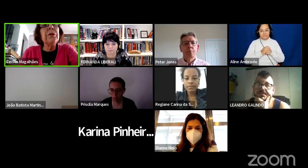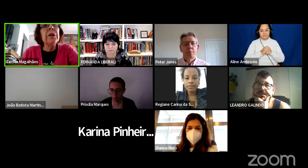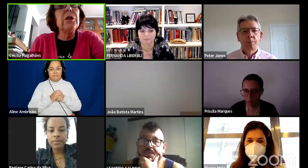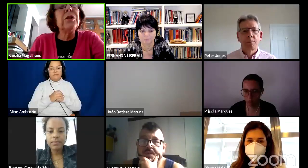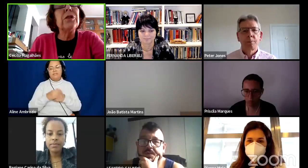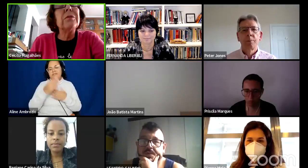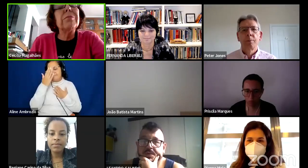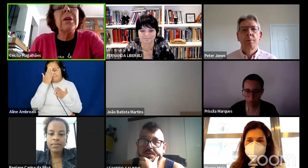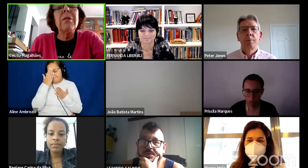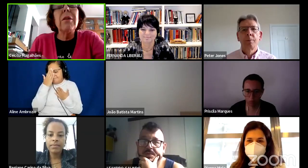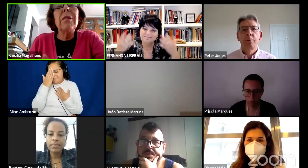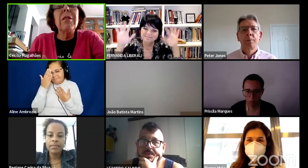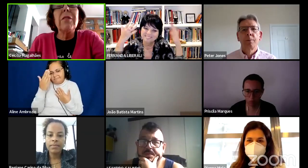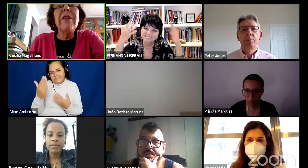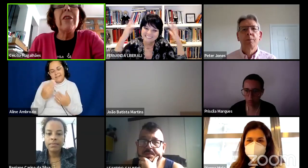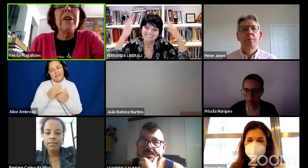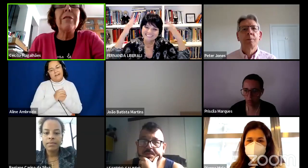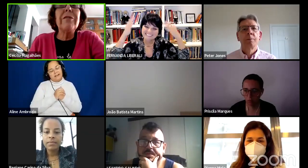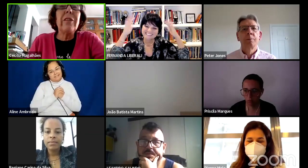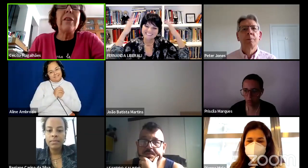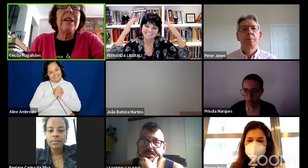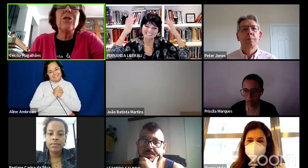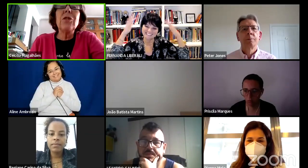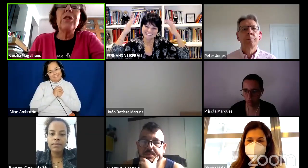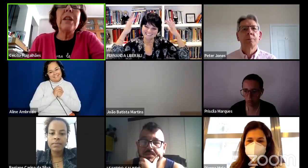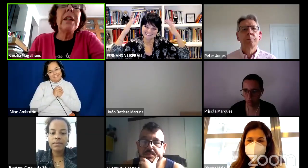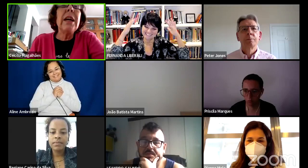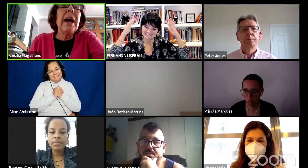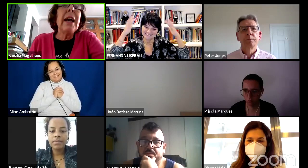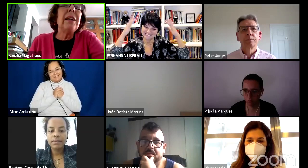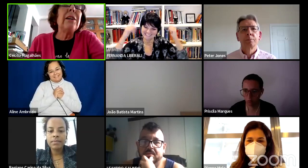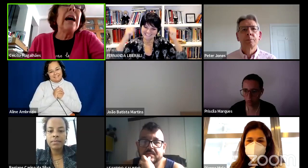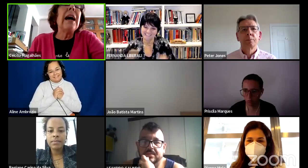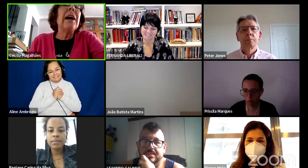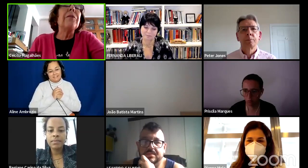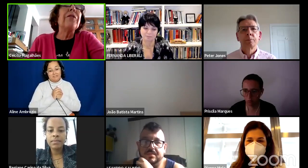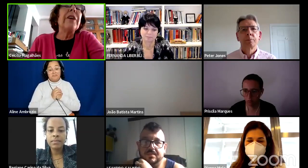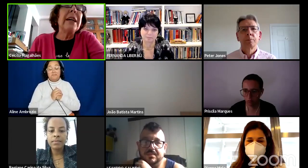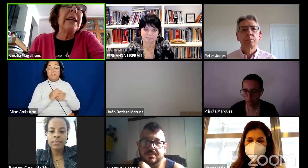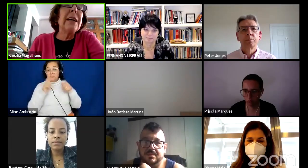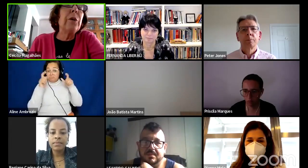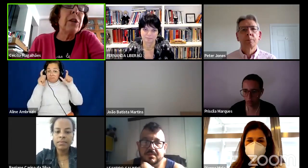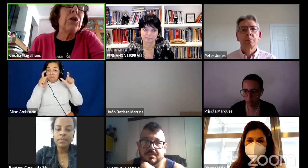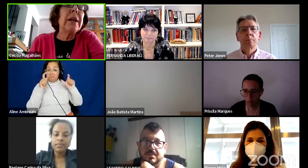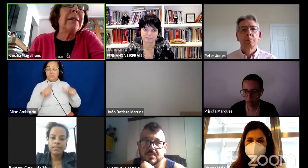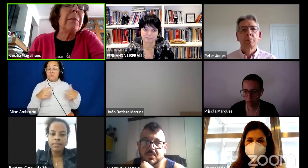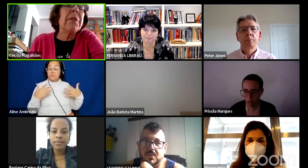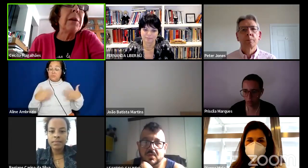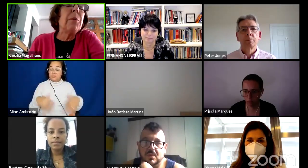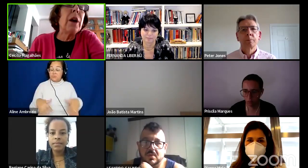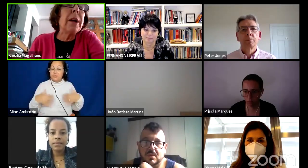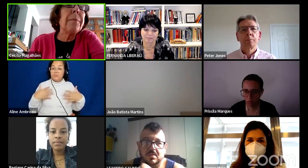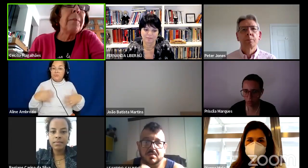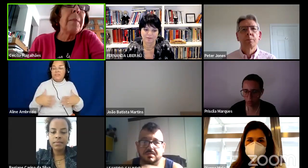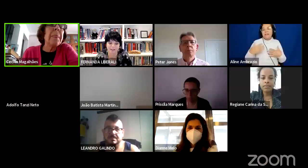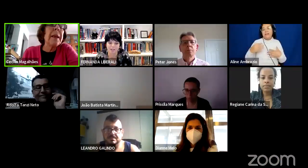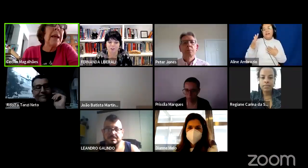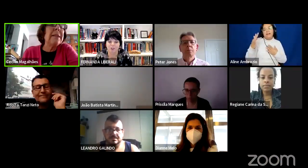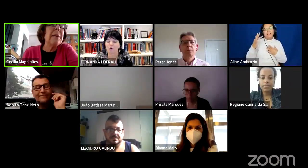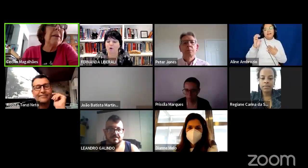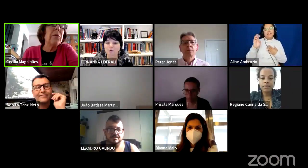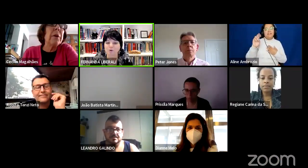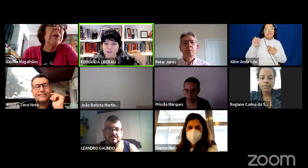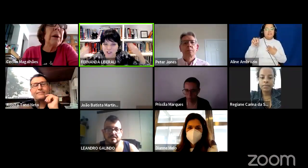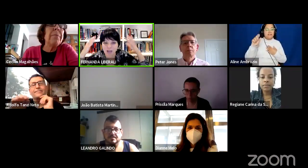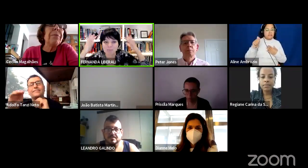thank you. It was very, very interesting. And Fernanda, you wanted to say something more?